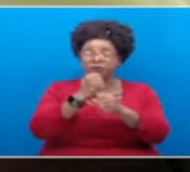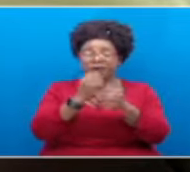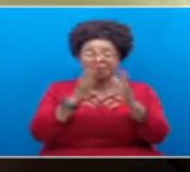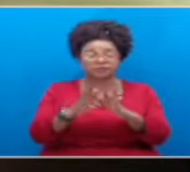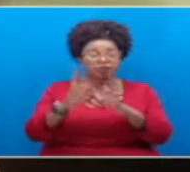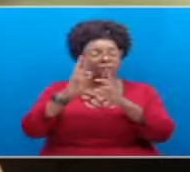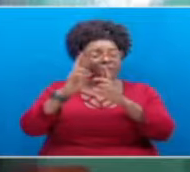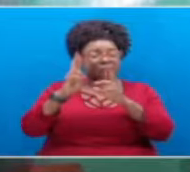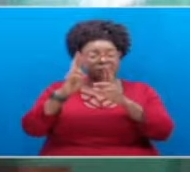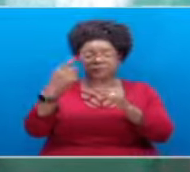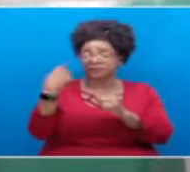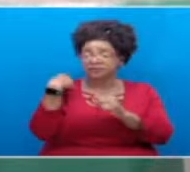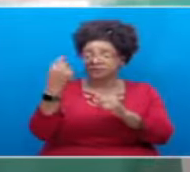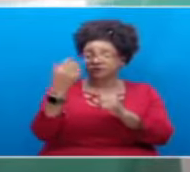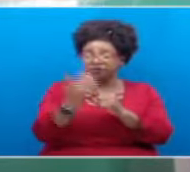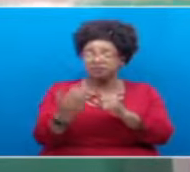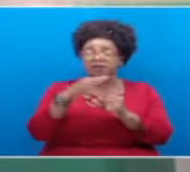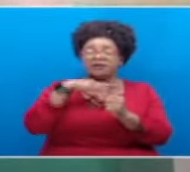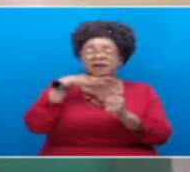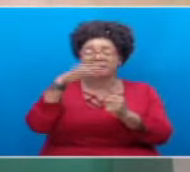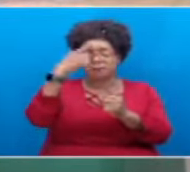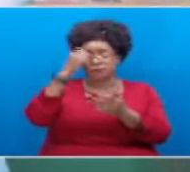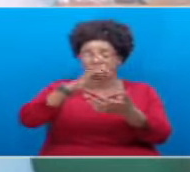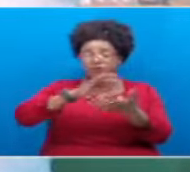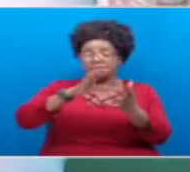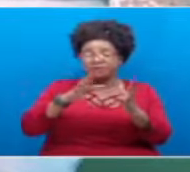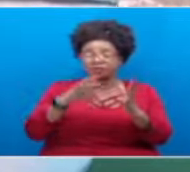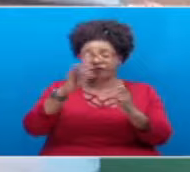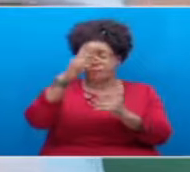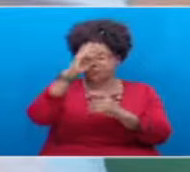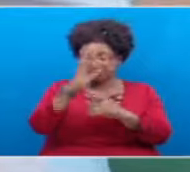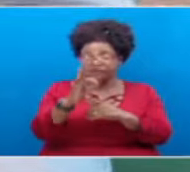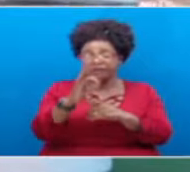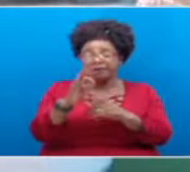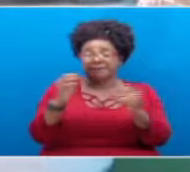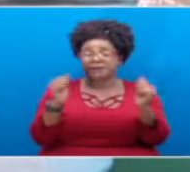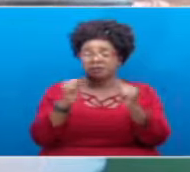number of children dying due to complications from severe malaria